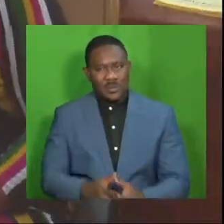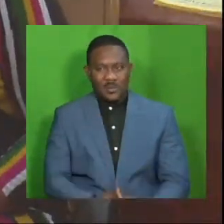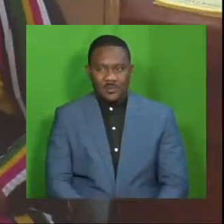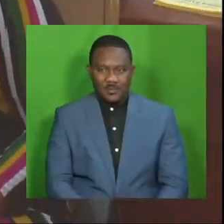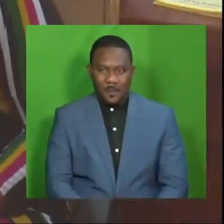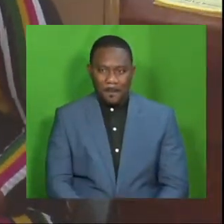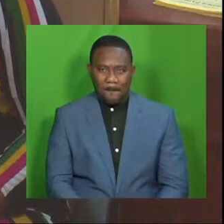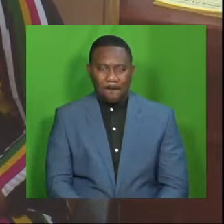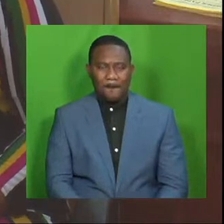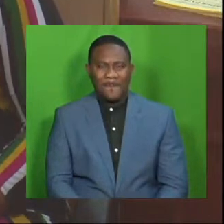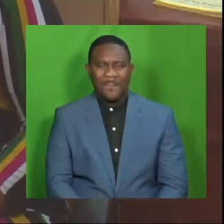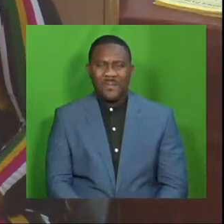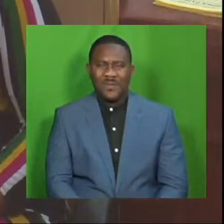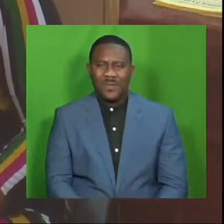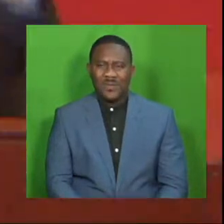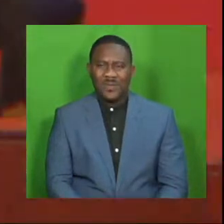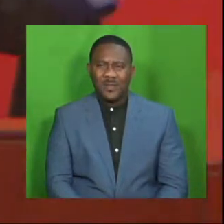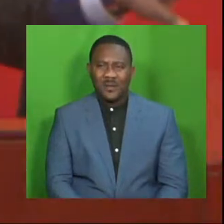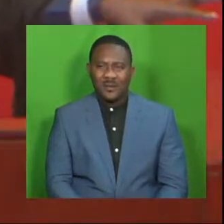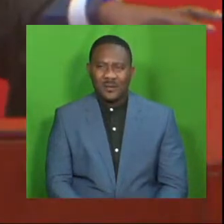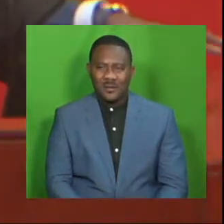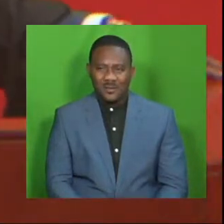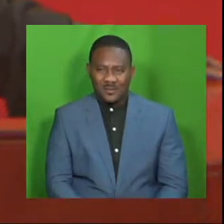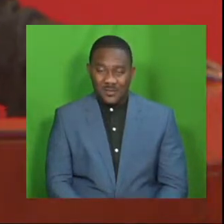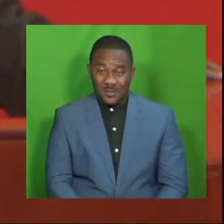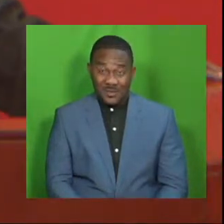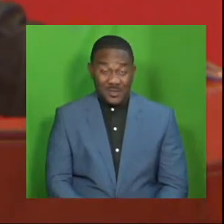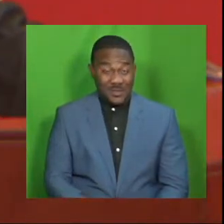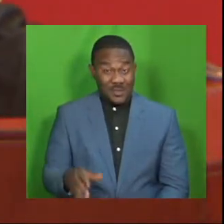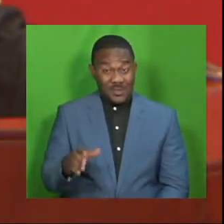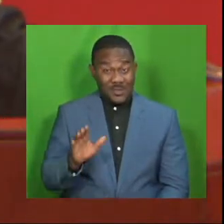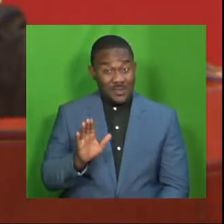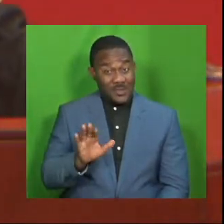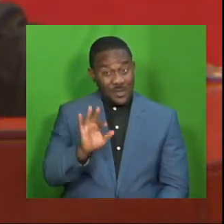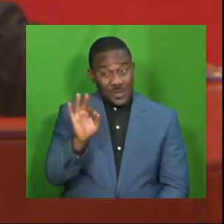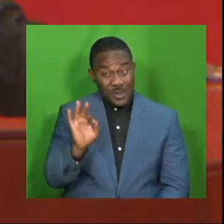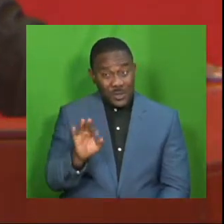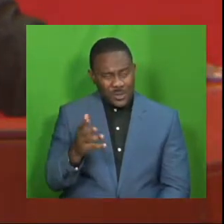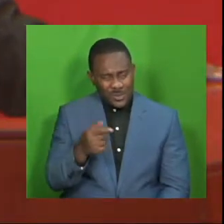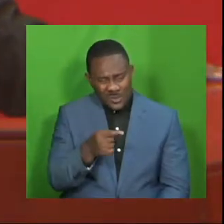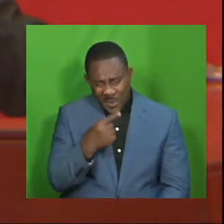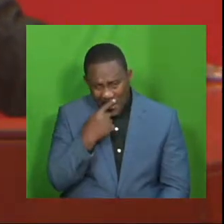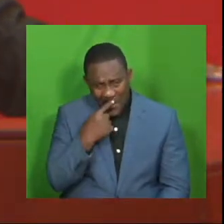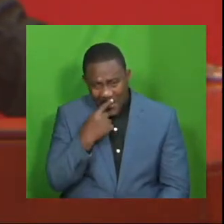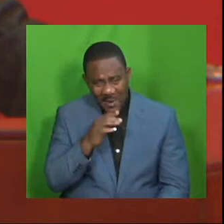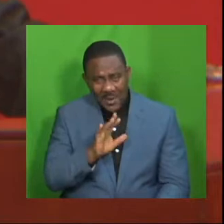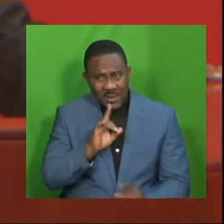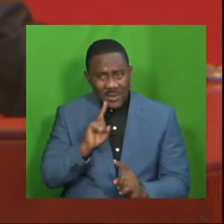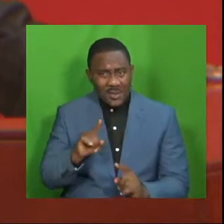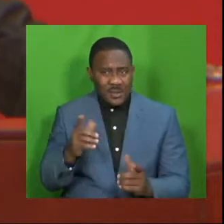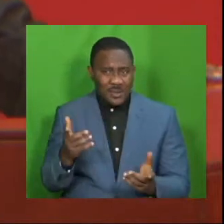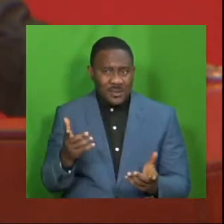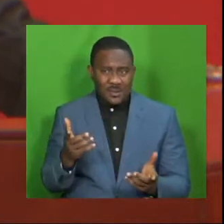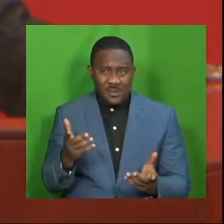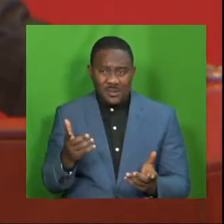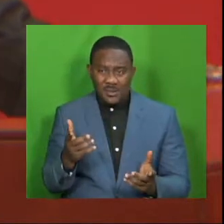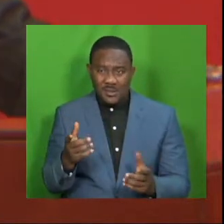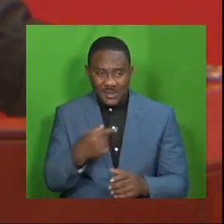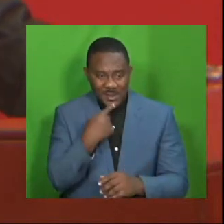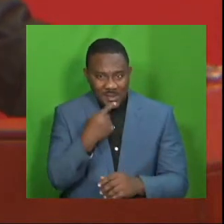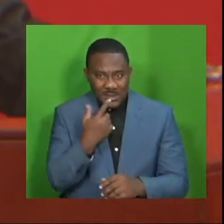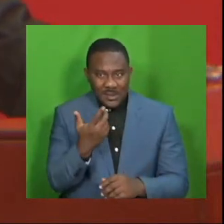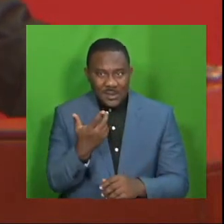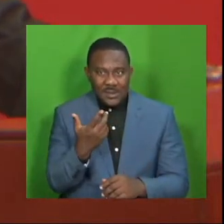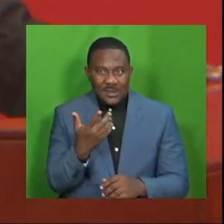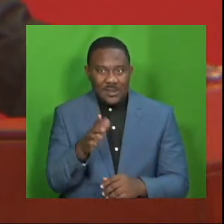your question requires that you file that yourself. It does not flow out of the answer she gave. No, she did. She mentioned that chemicals were